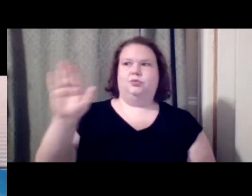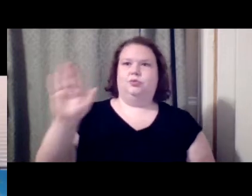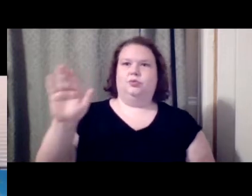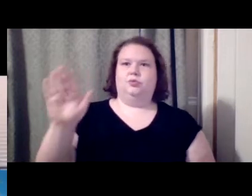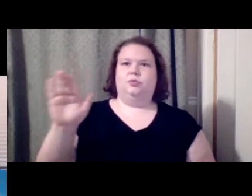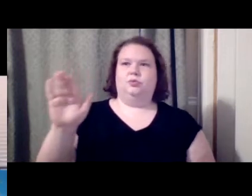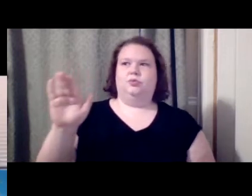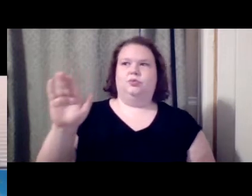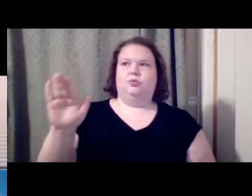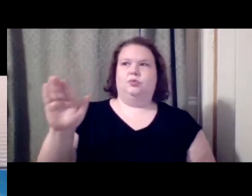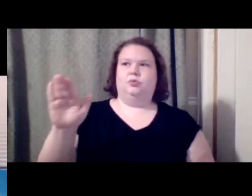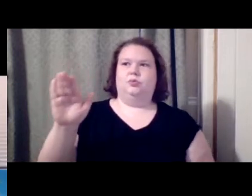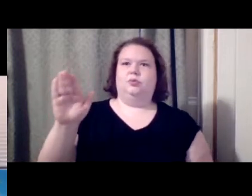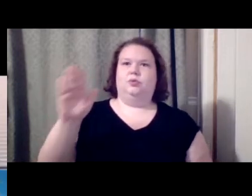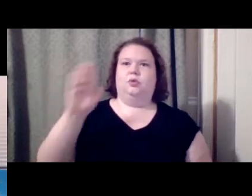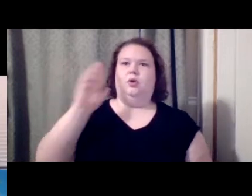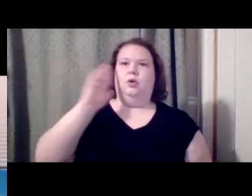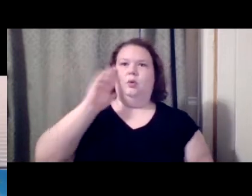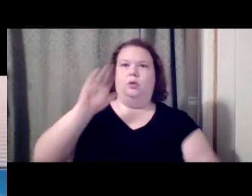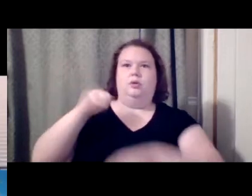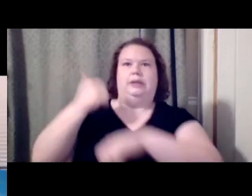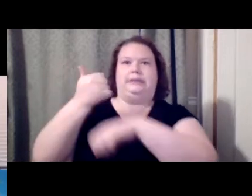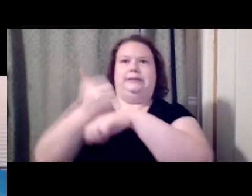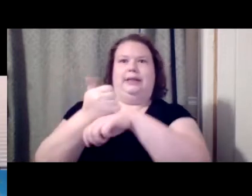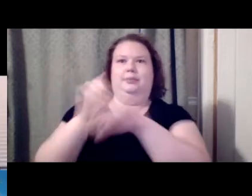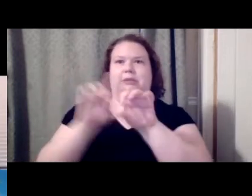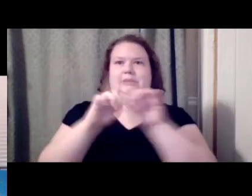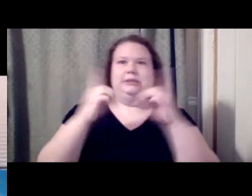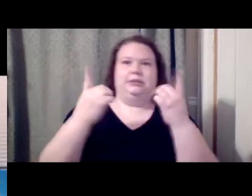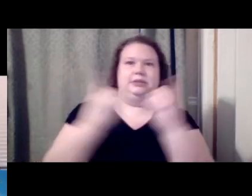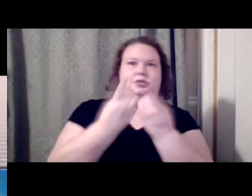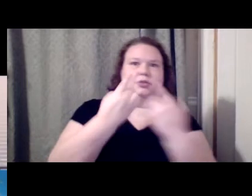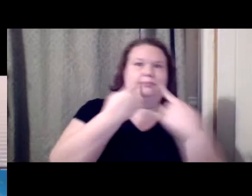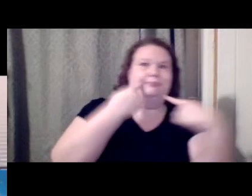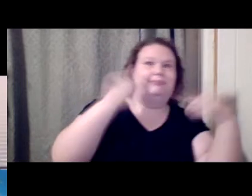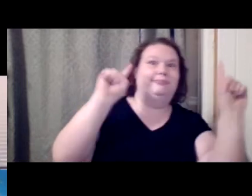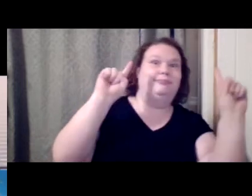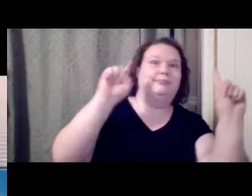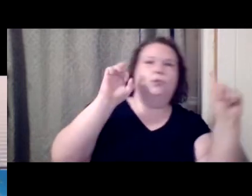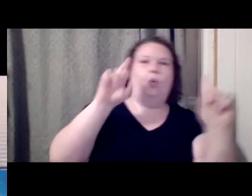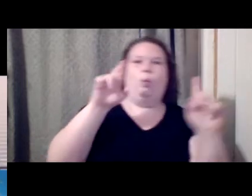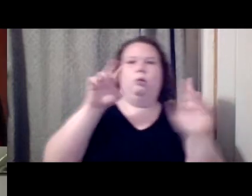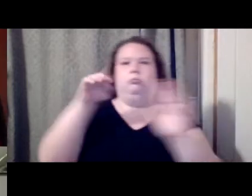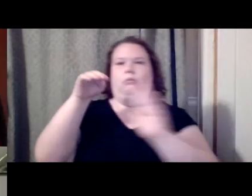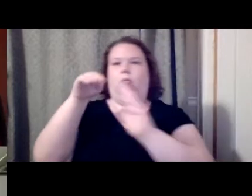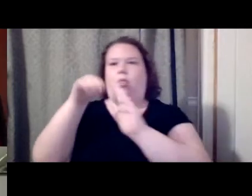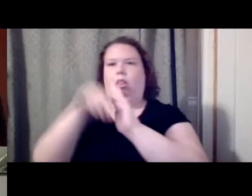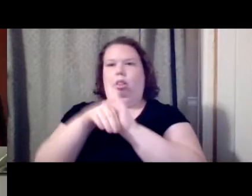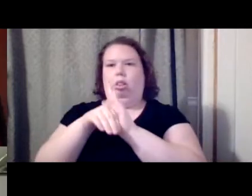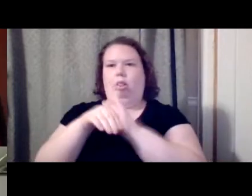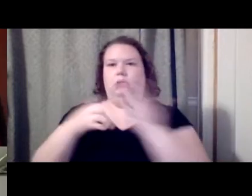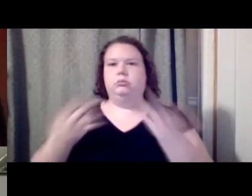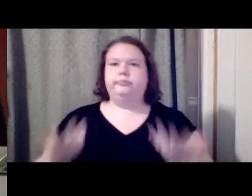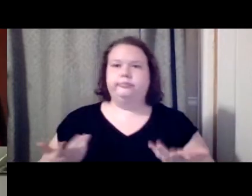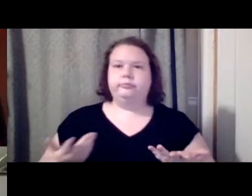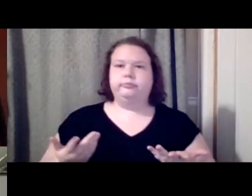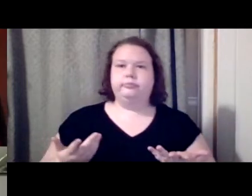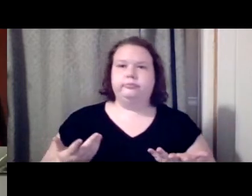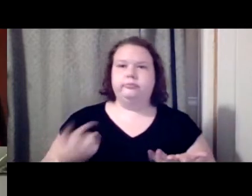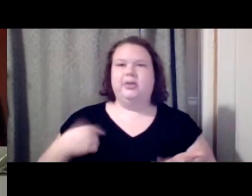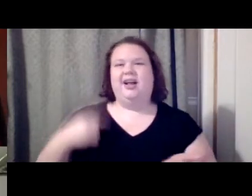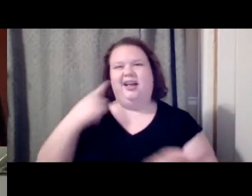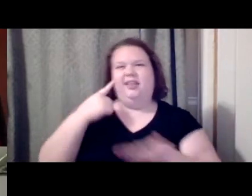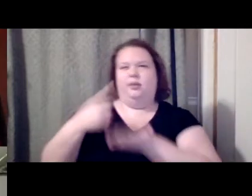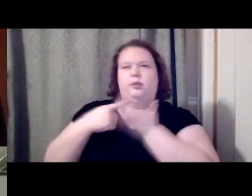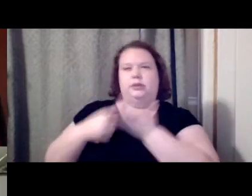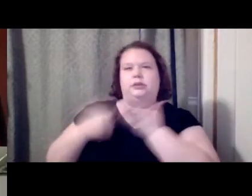district. I think we covered that early on, or we talked about that early on, but it's really